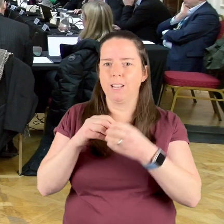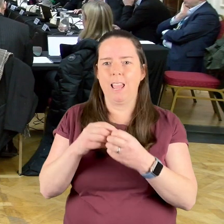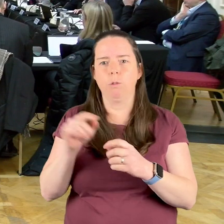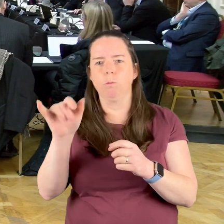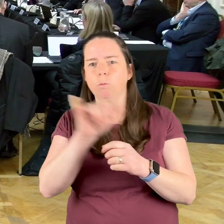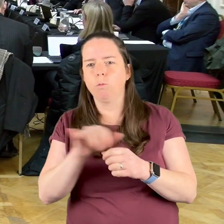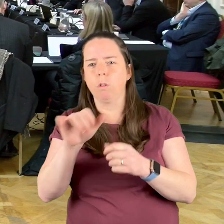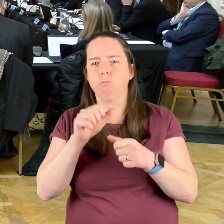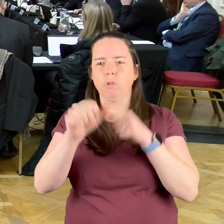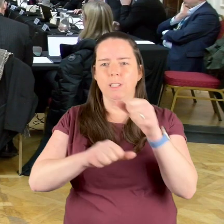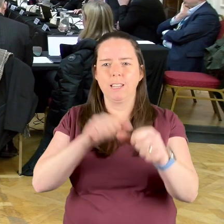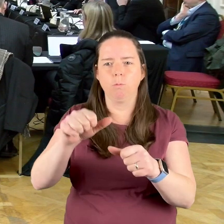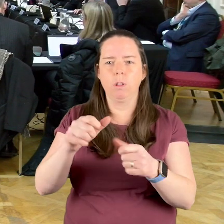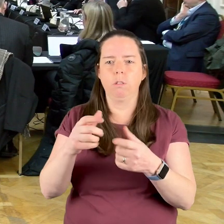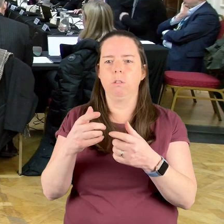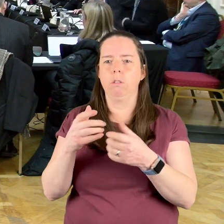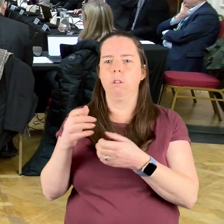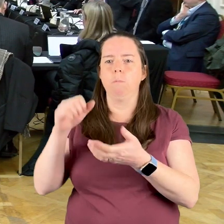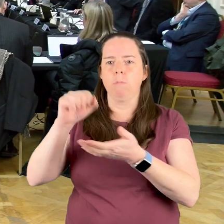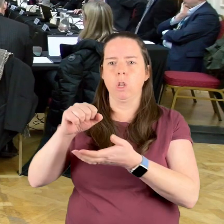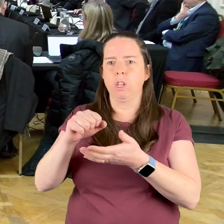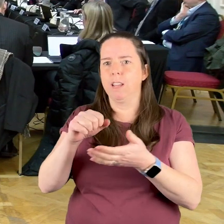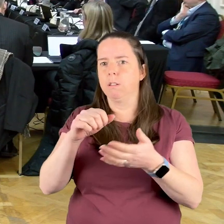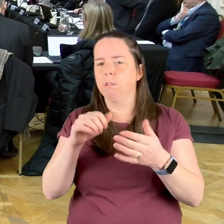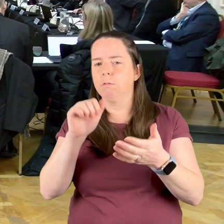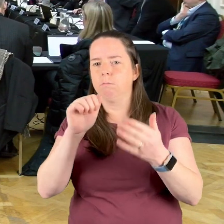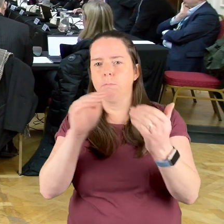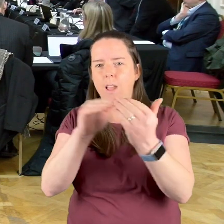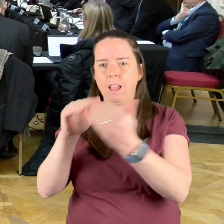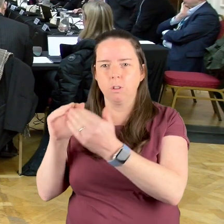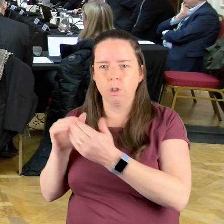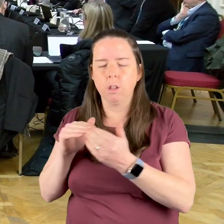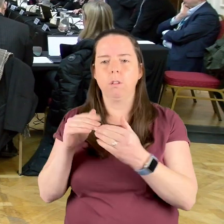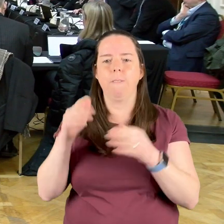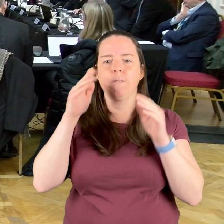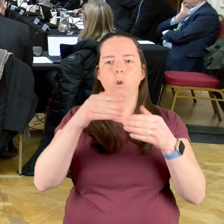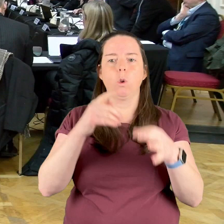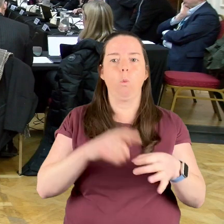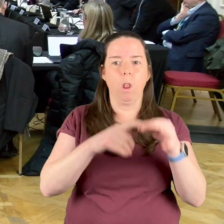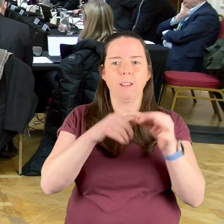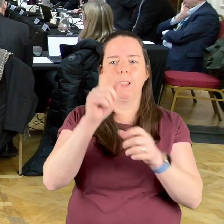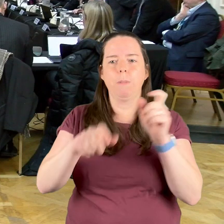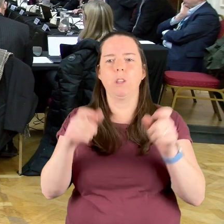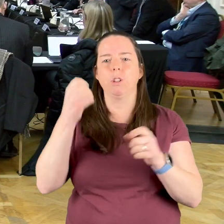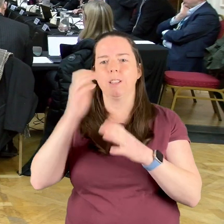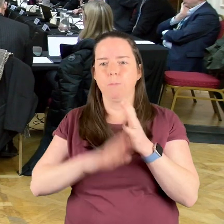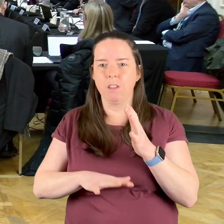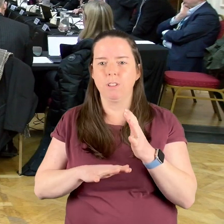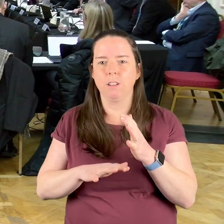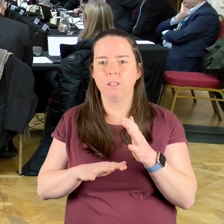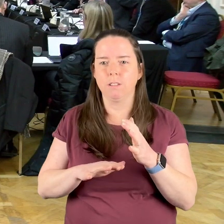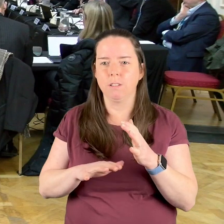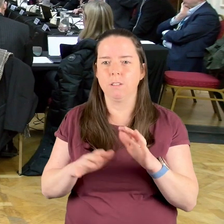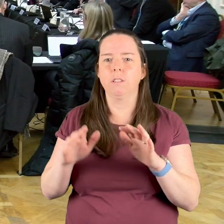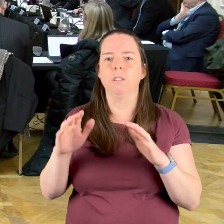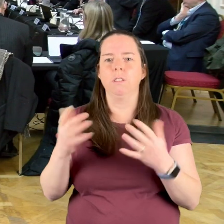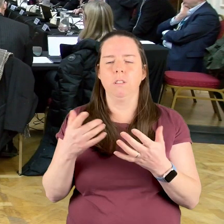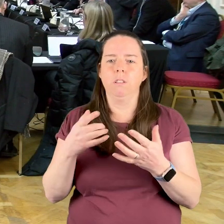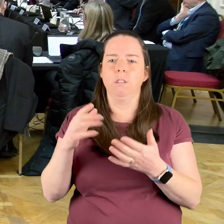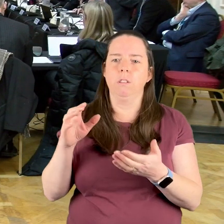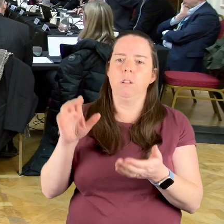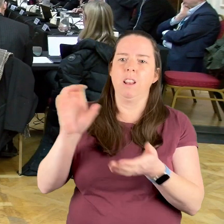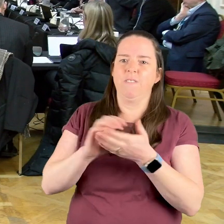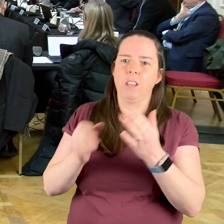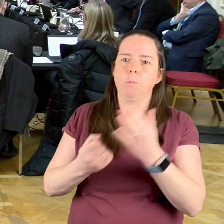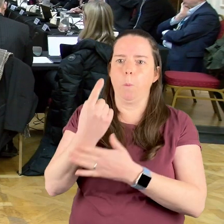within budget, but focusing just as much on the quality and patients' experience as they are in terms of the investment opportunities to save